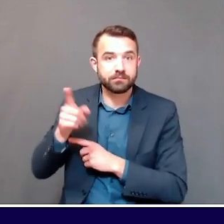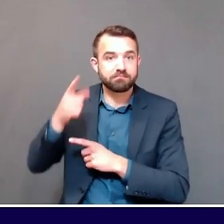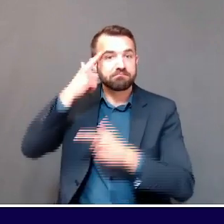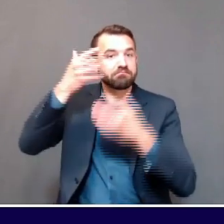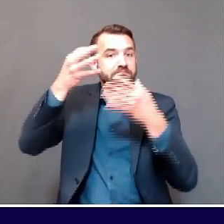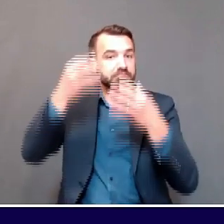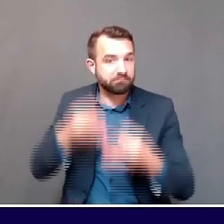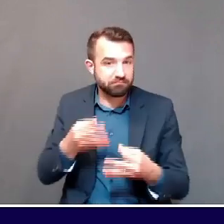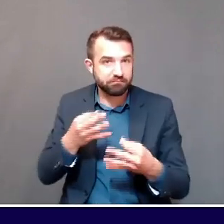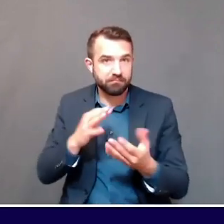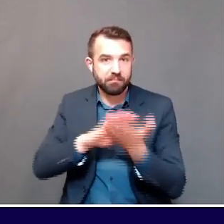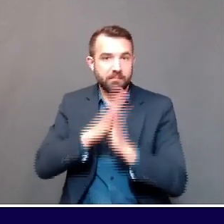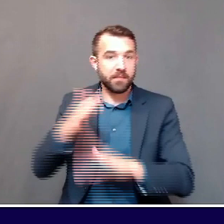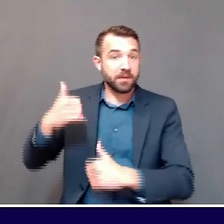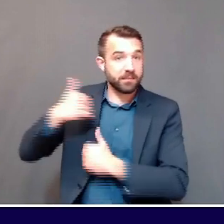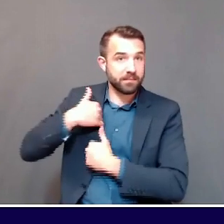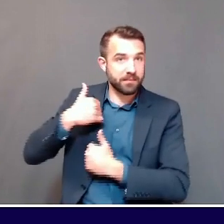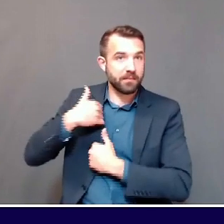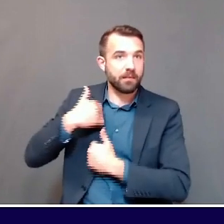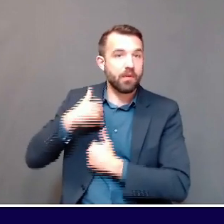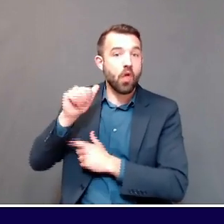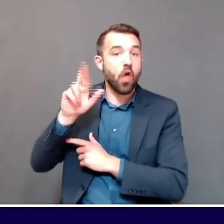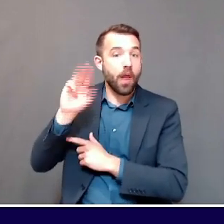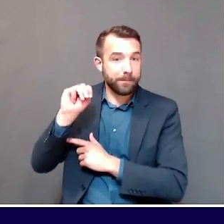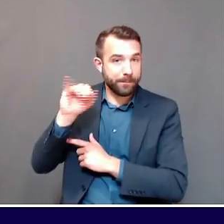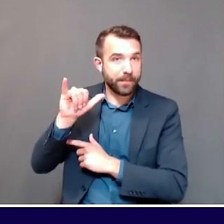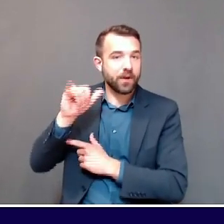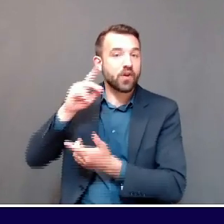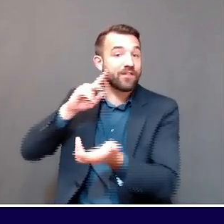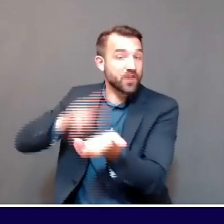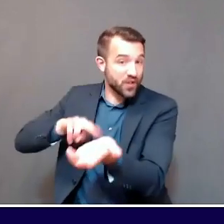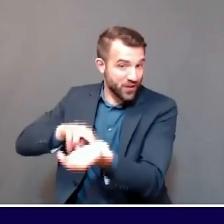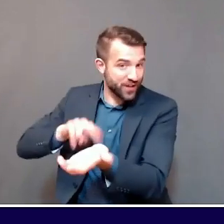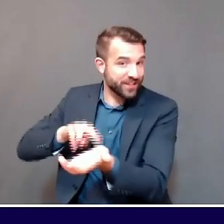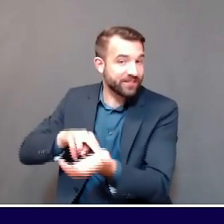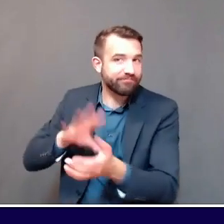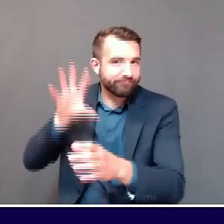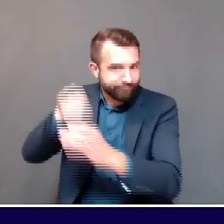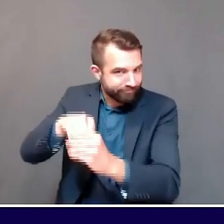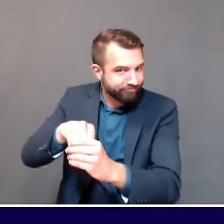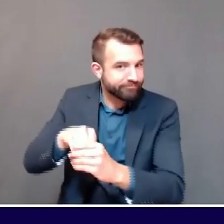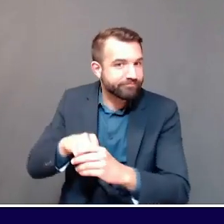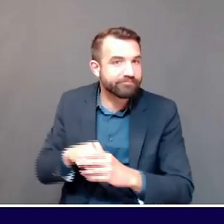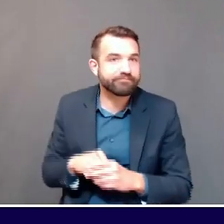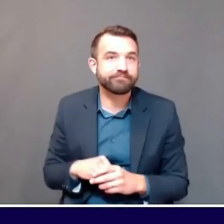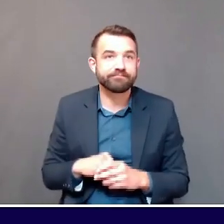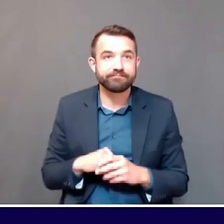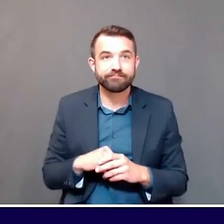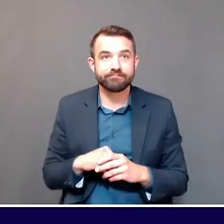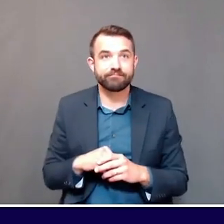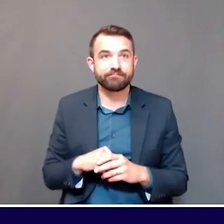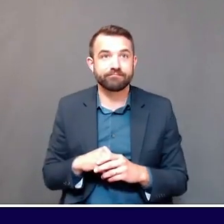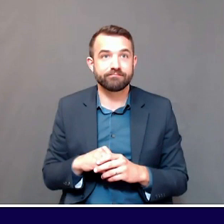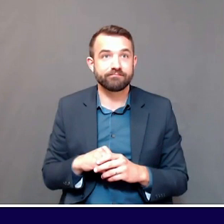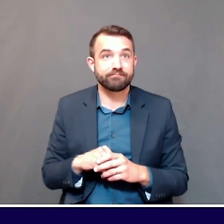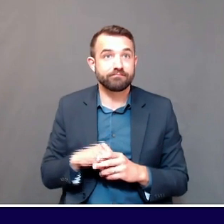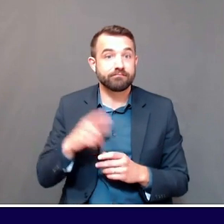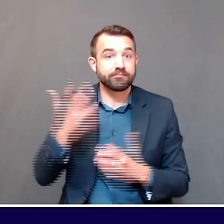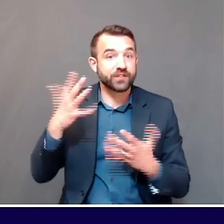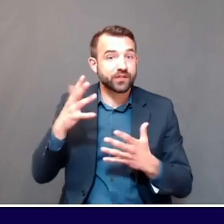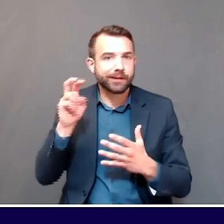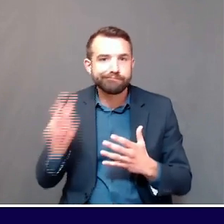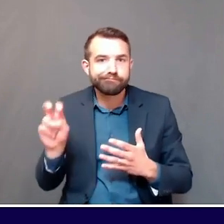in the Army as a nurse. Among other places around the globe, it turns out she served in